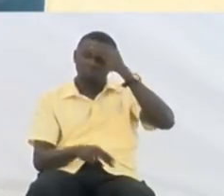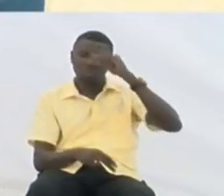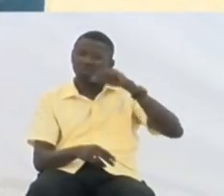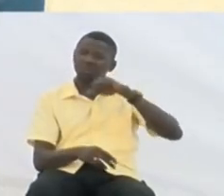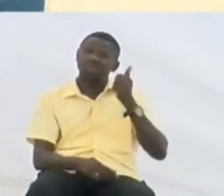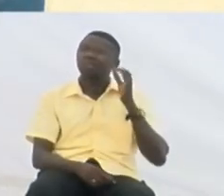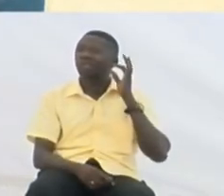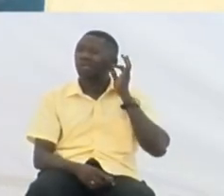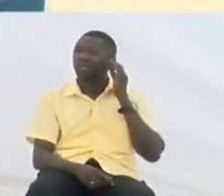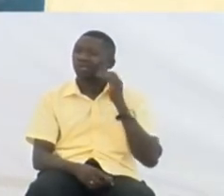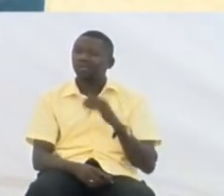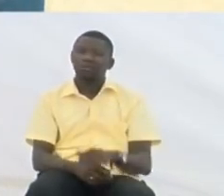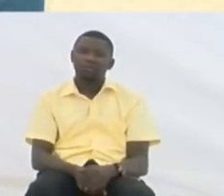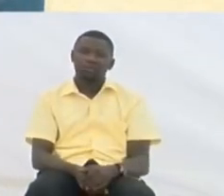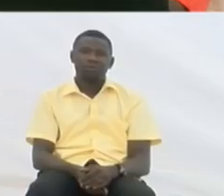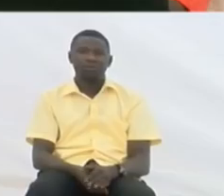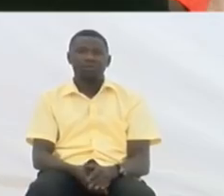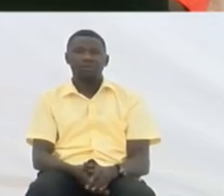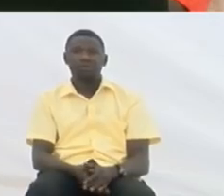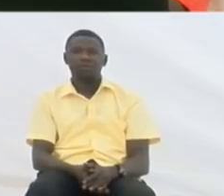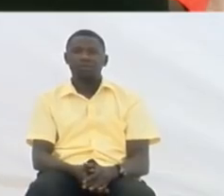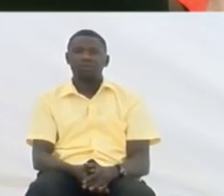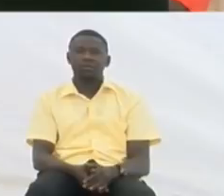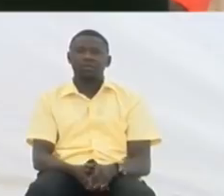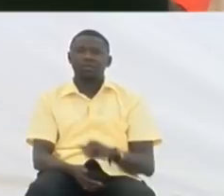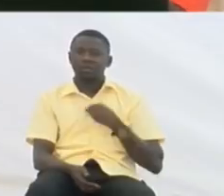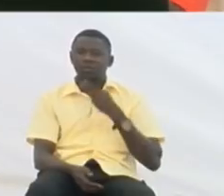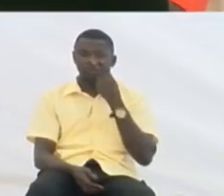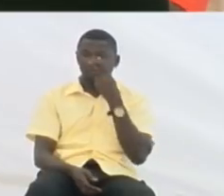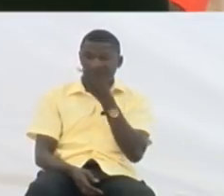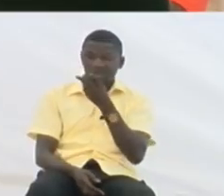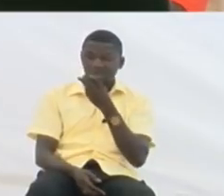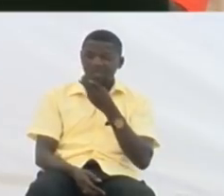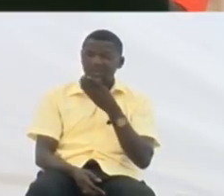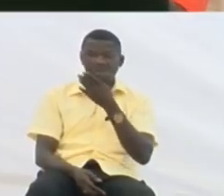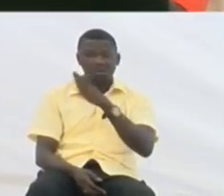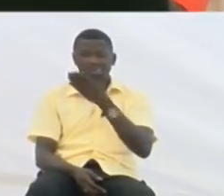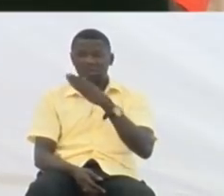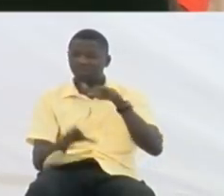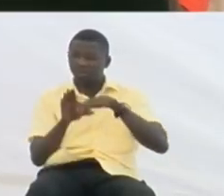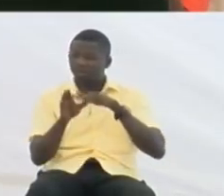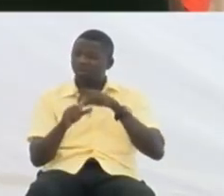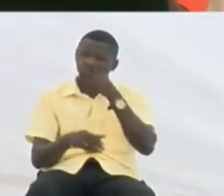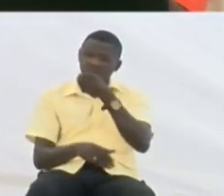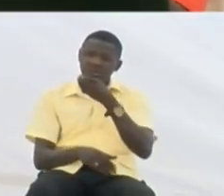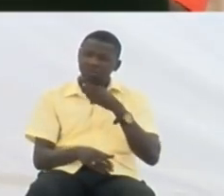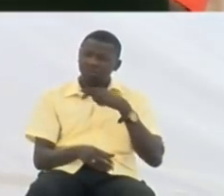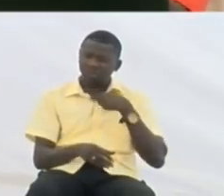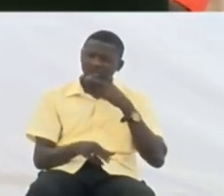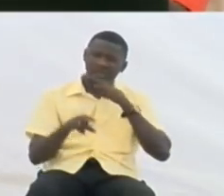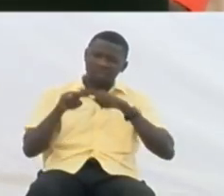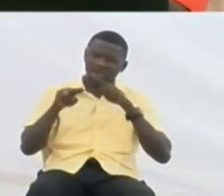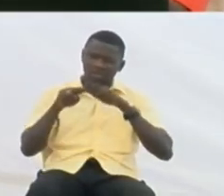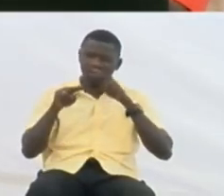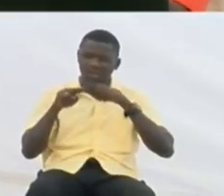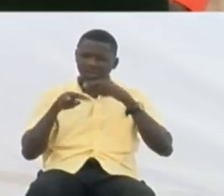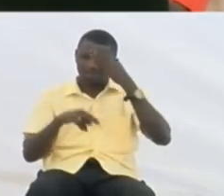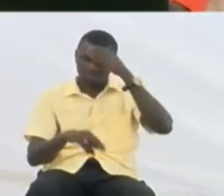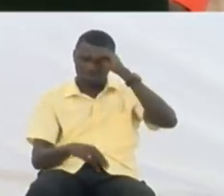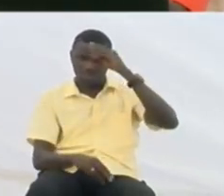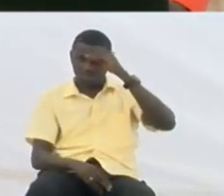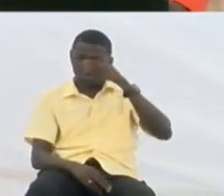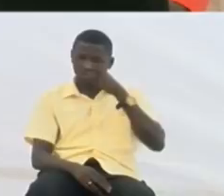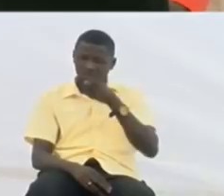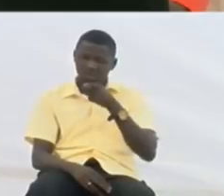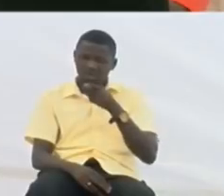Have you seen any members of that group before? These so-called green boys. Ako, have you seen them before? Ako